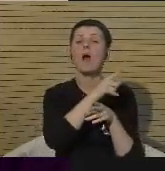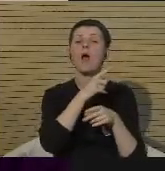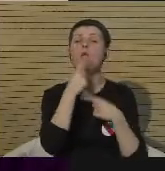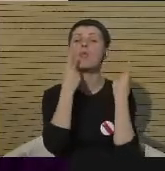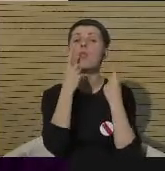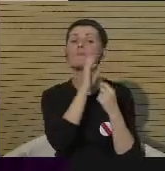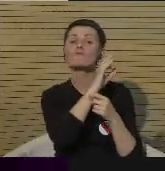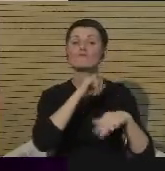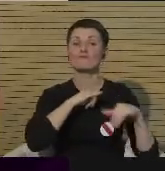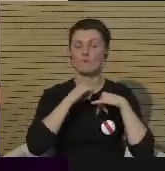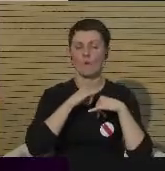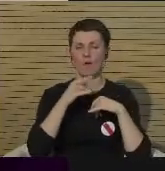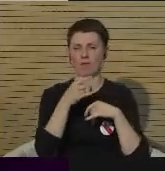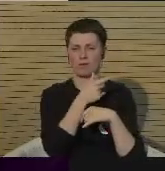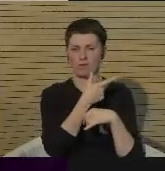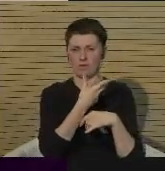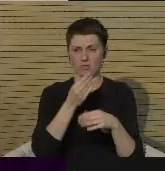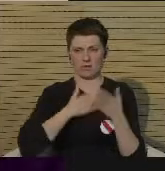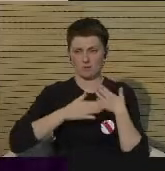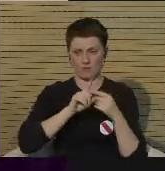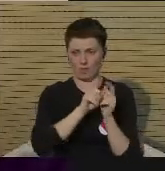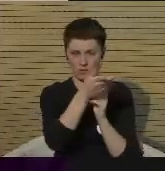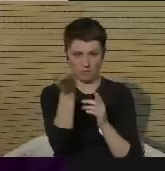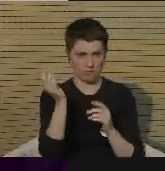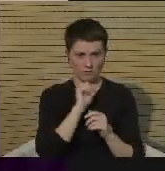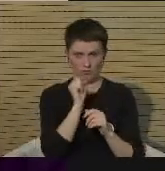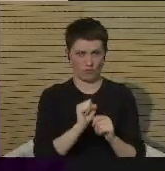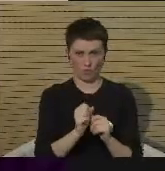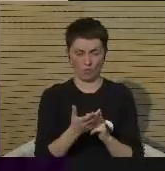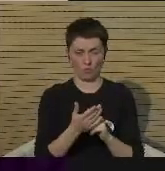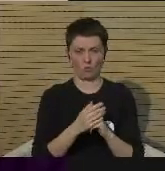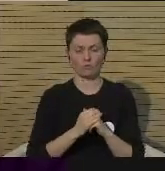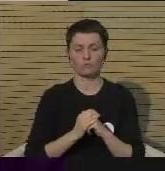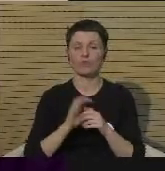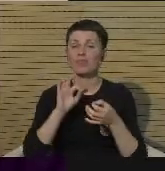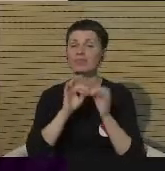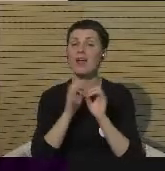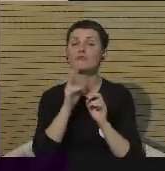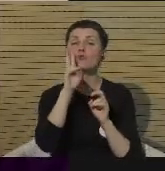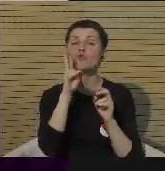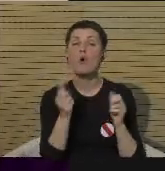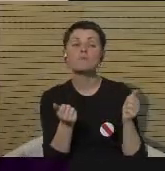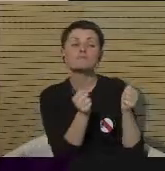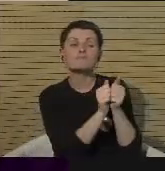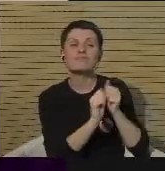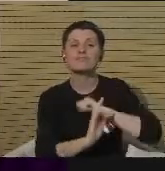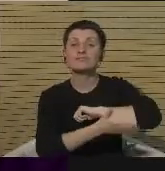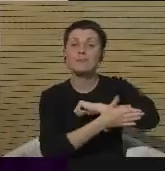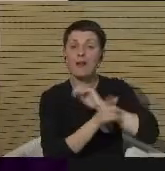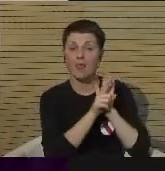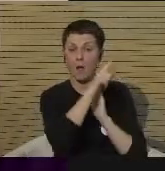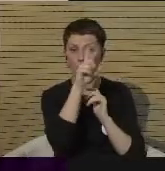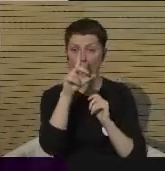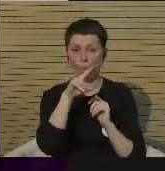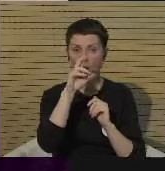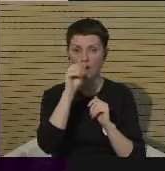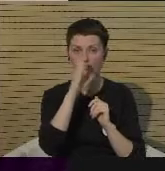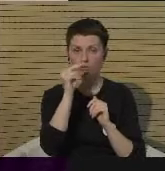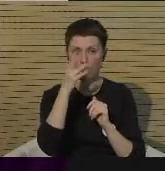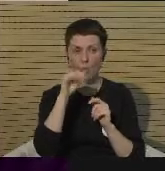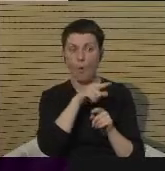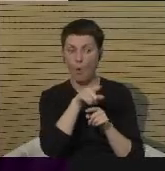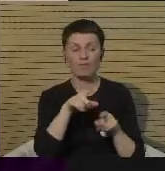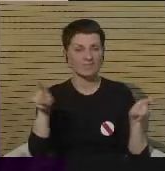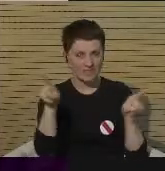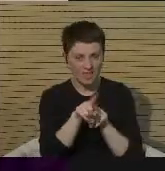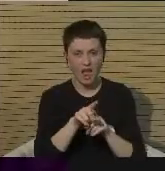Propaganda, nobody is satisfied with propaganda, I would say. Even those who believe in Lukashenko are not really happy